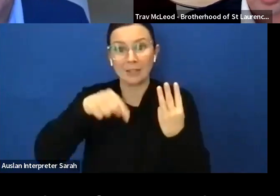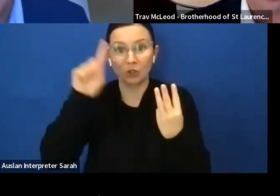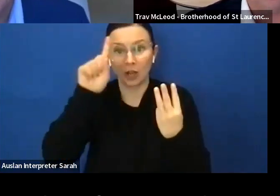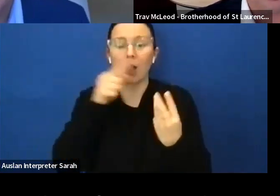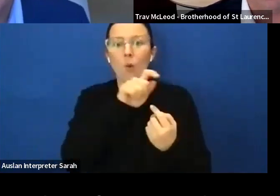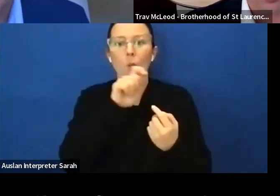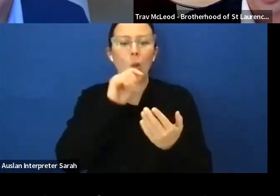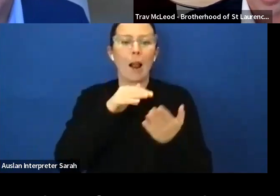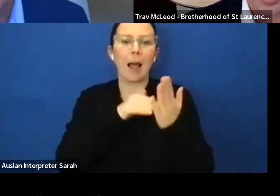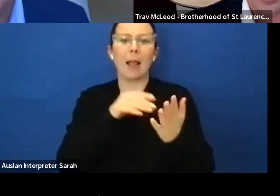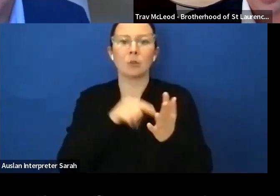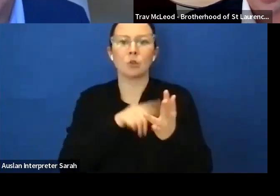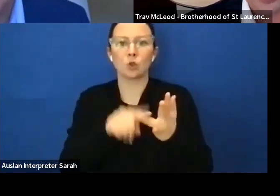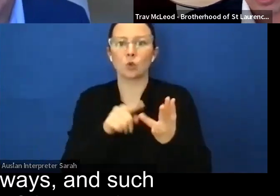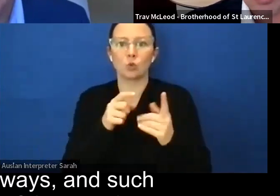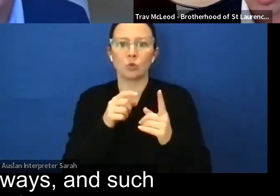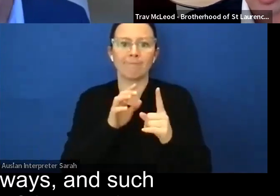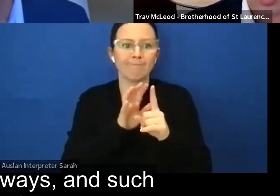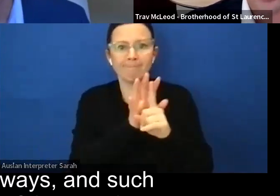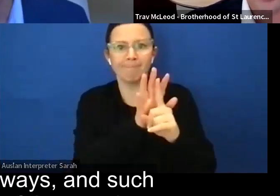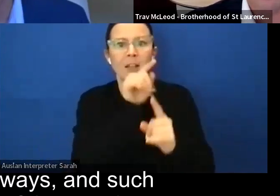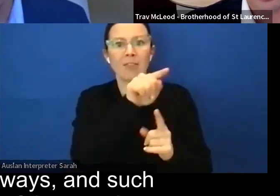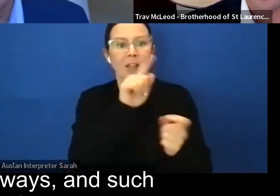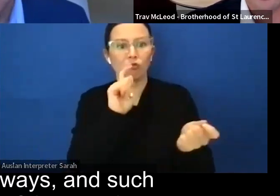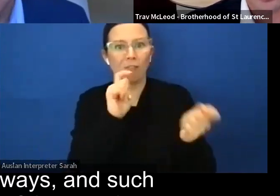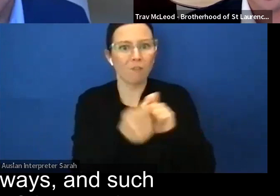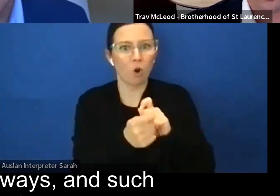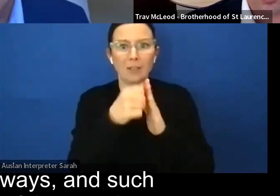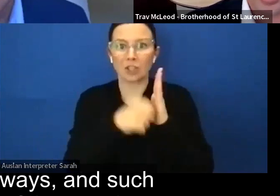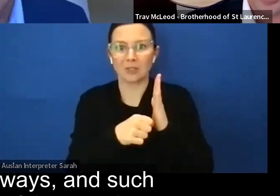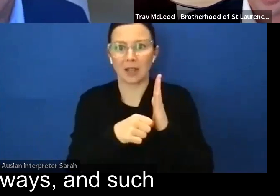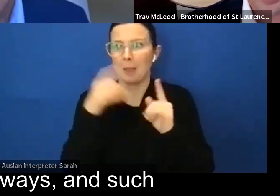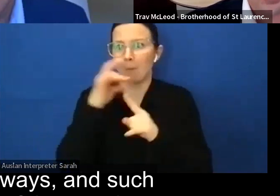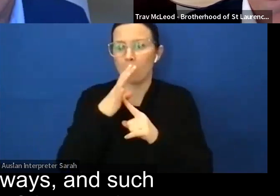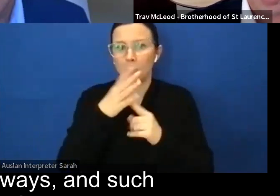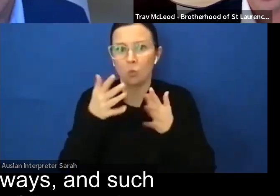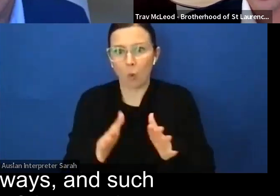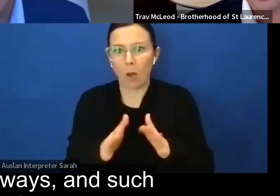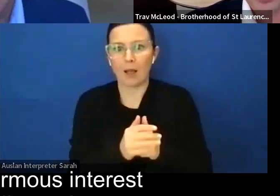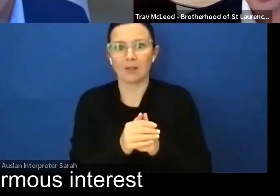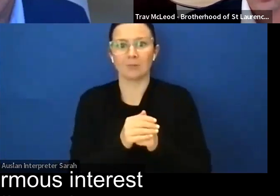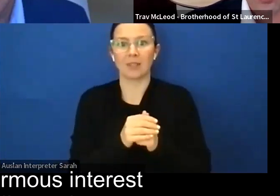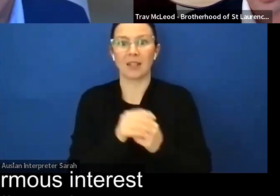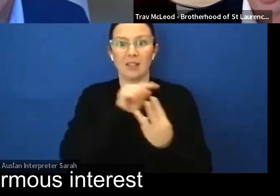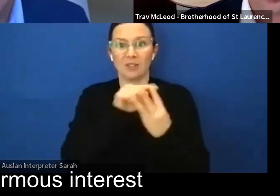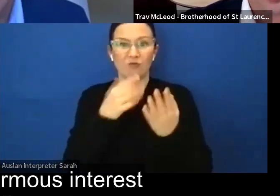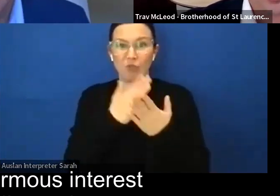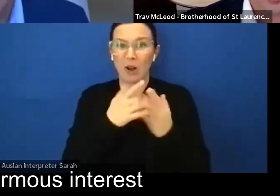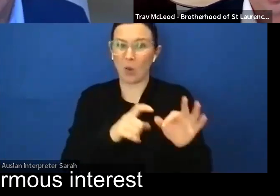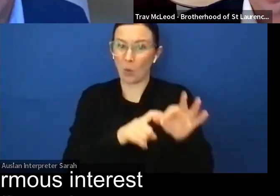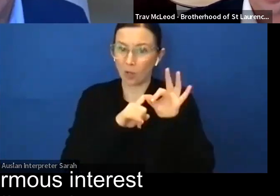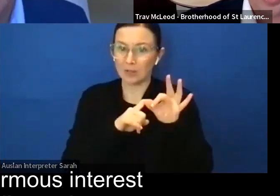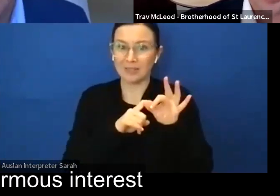helping to shape the reform agenda in very positive ways. And such is the quality of the panel, we've had enormous